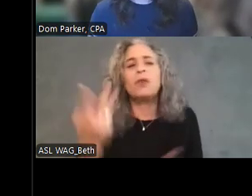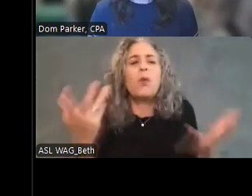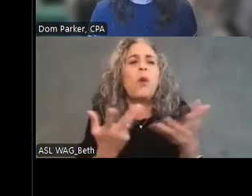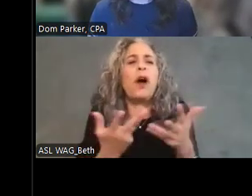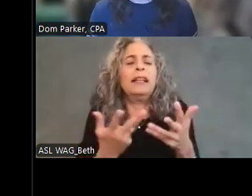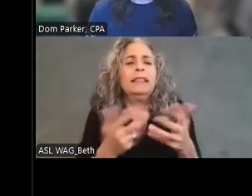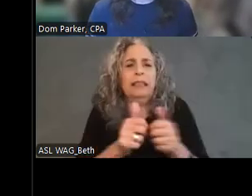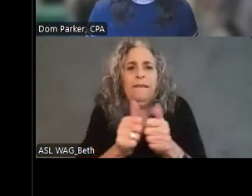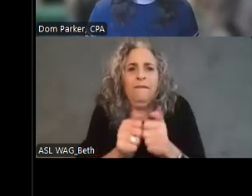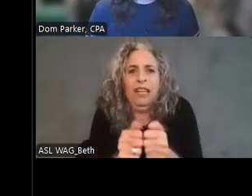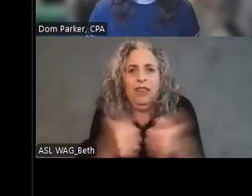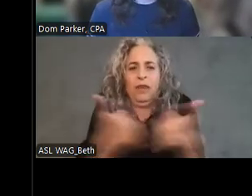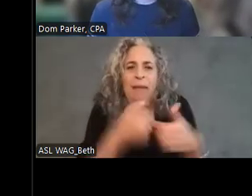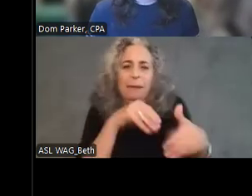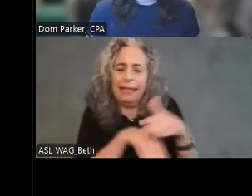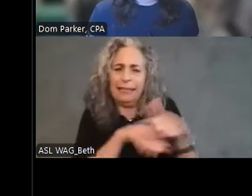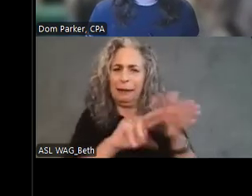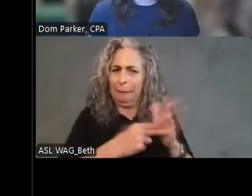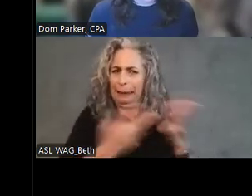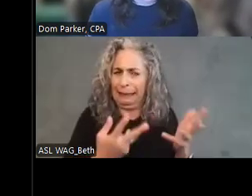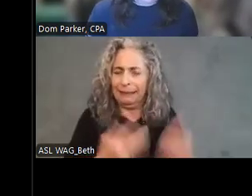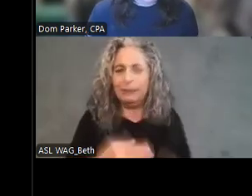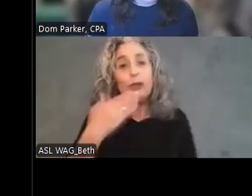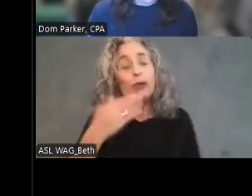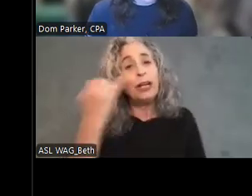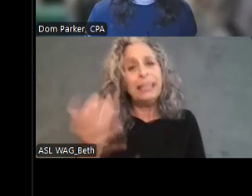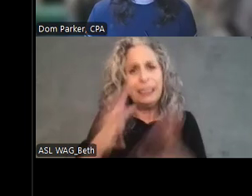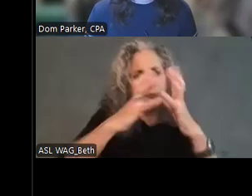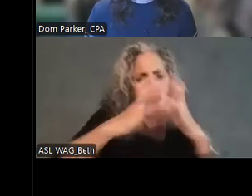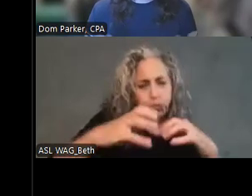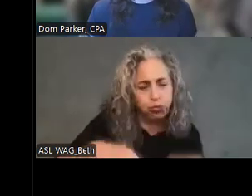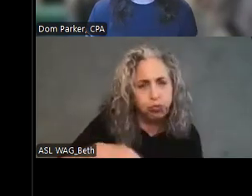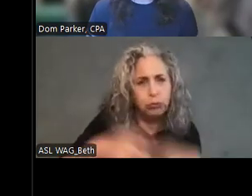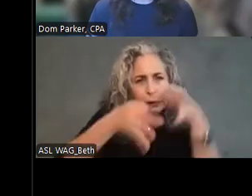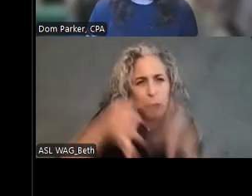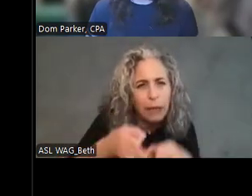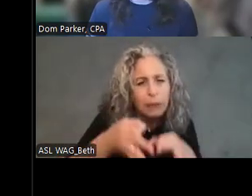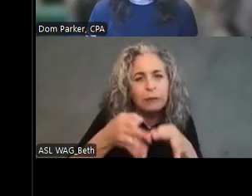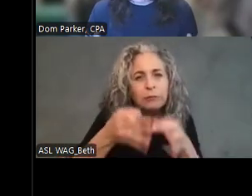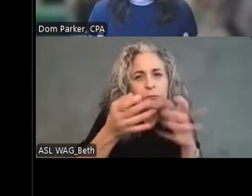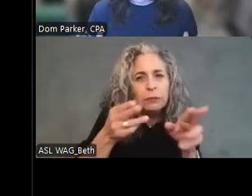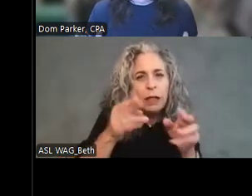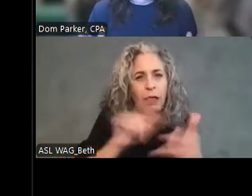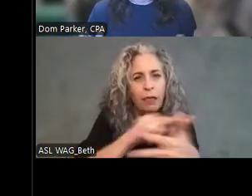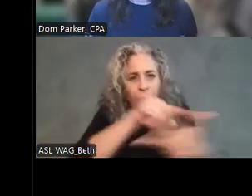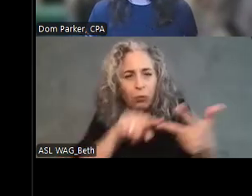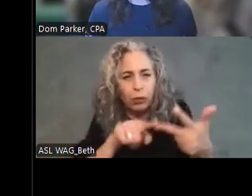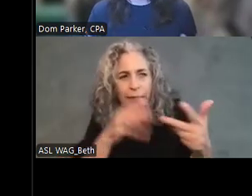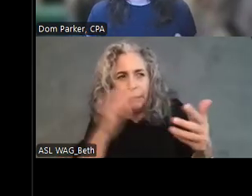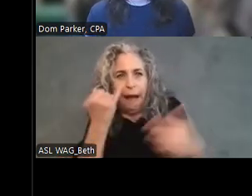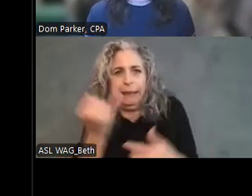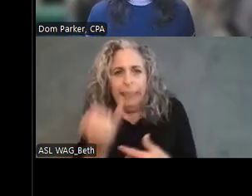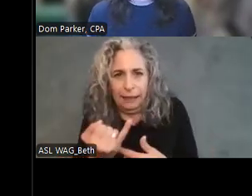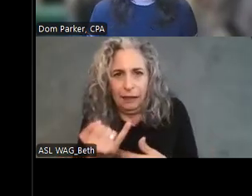game accessibility? I think it's a really good idea to break this down into 3 main ideas of